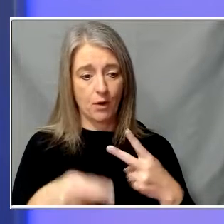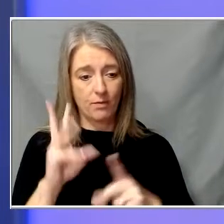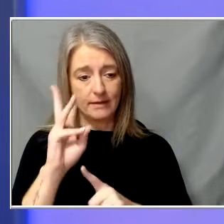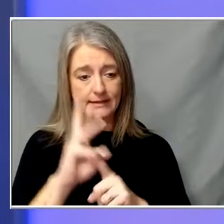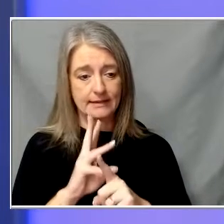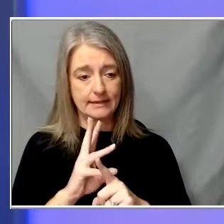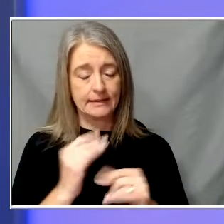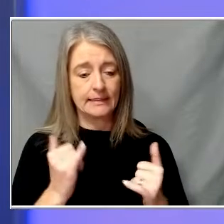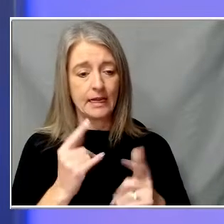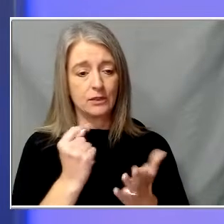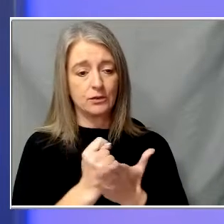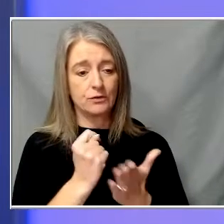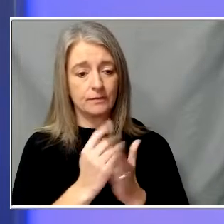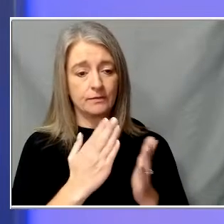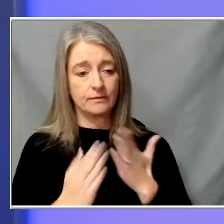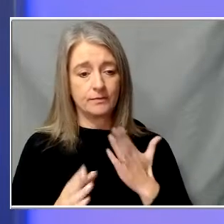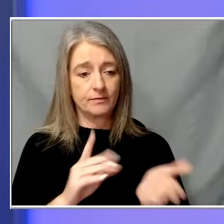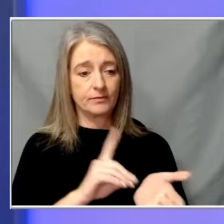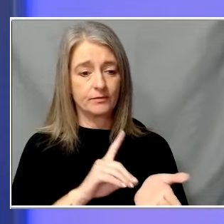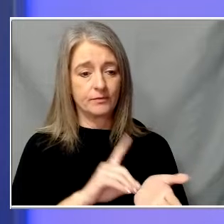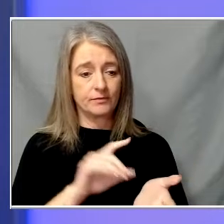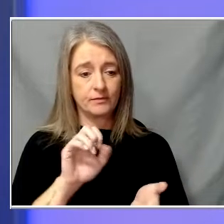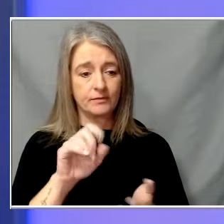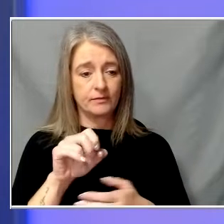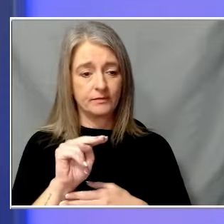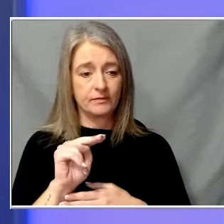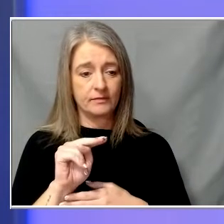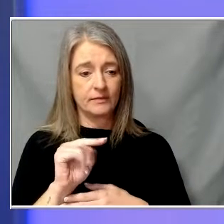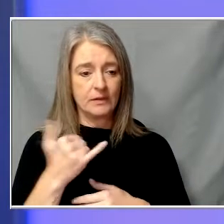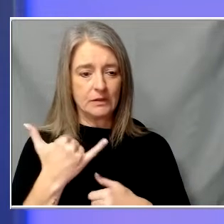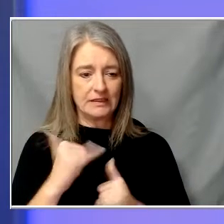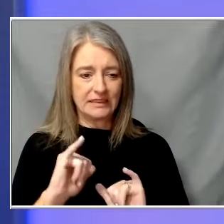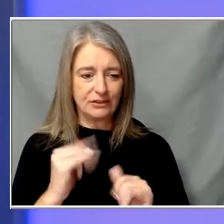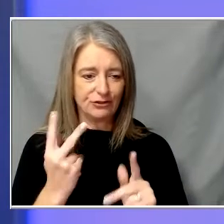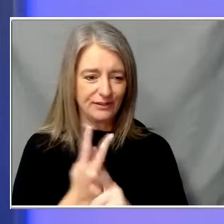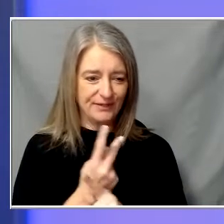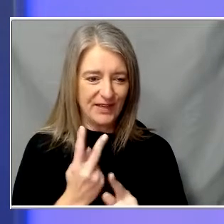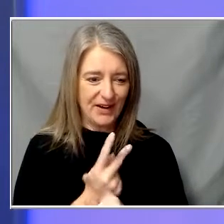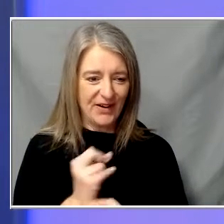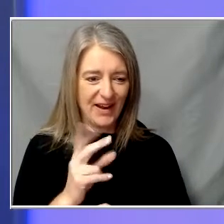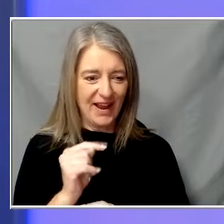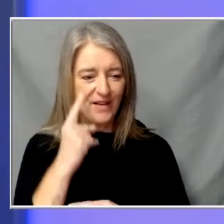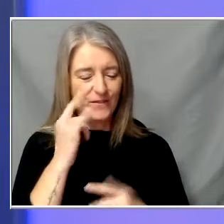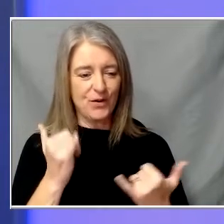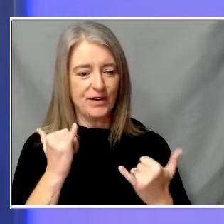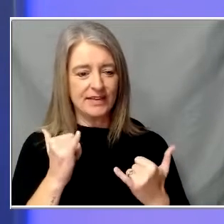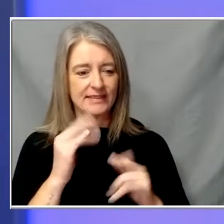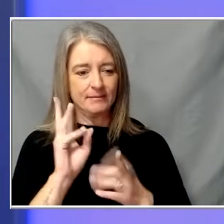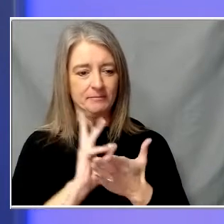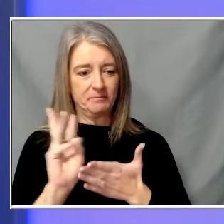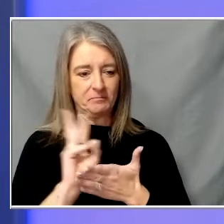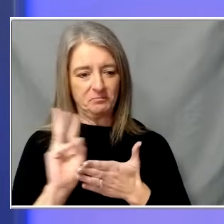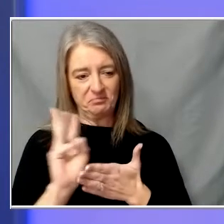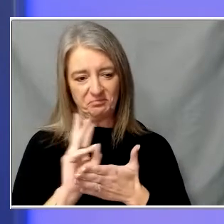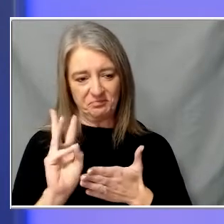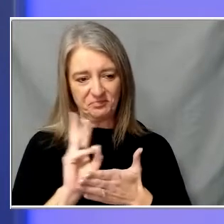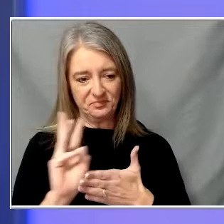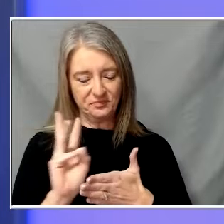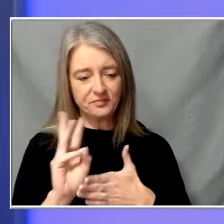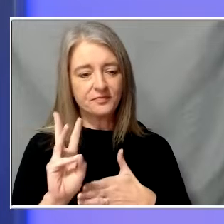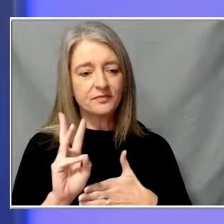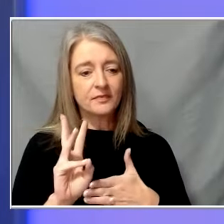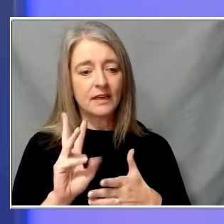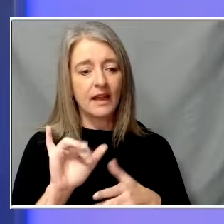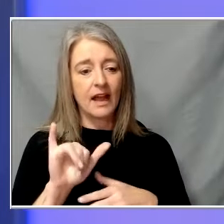is, Dr. Sun, we're still trying to figure this out, but I think for right now we're doing every 6 weeks. I get another